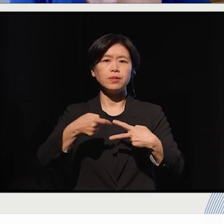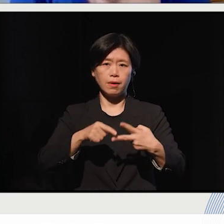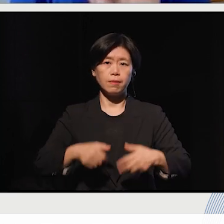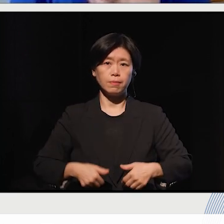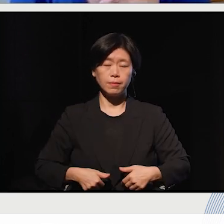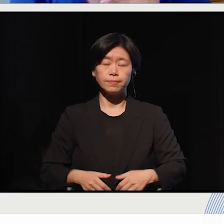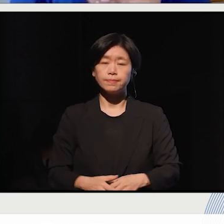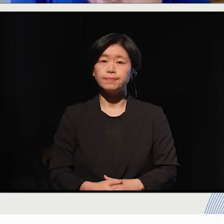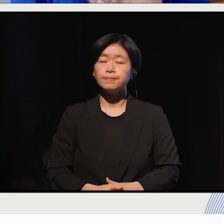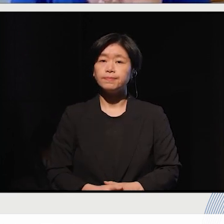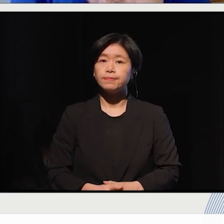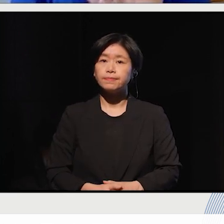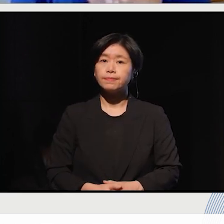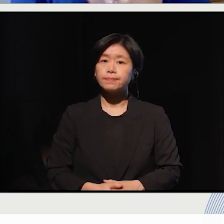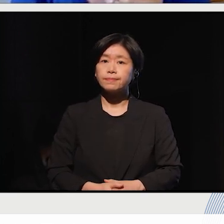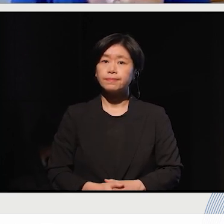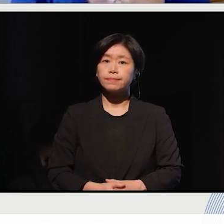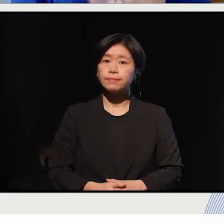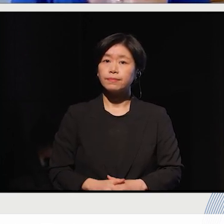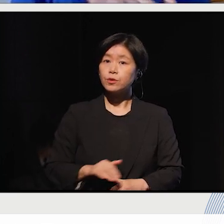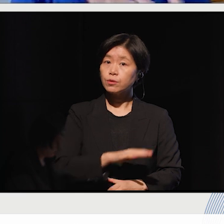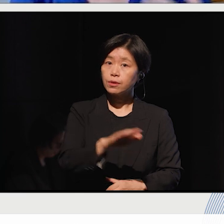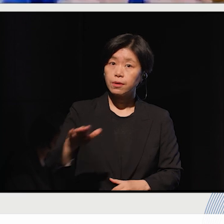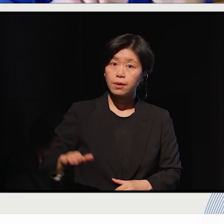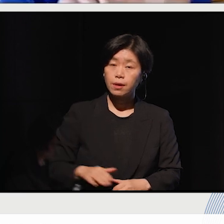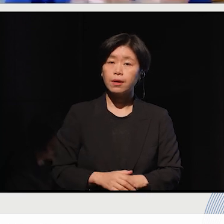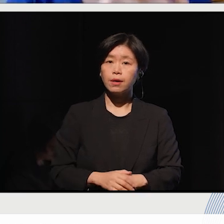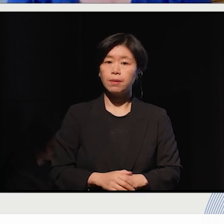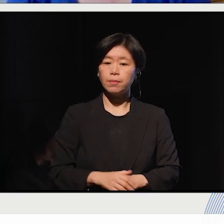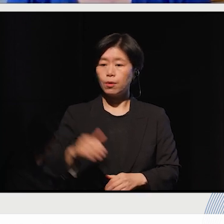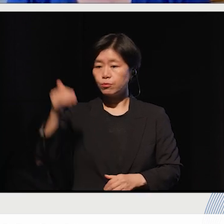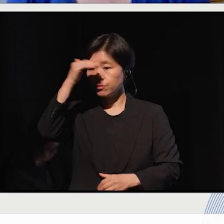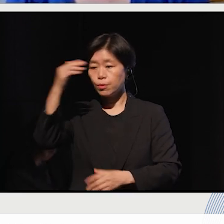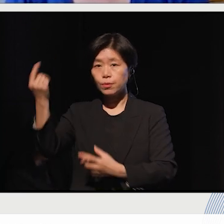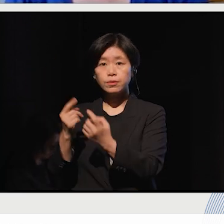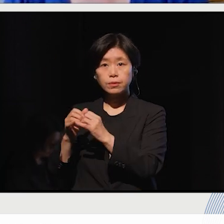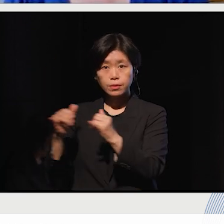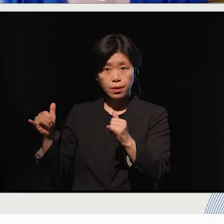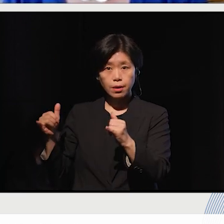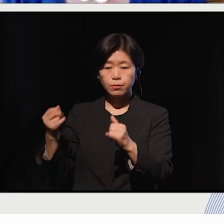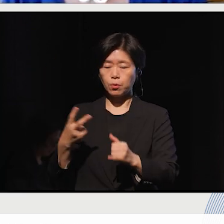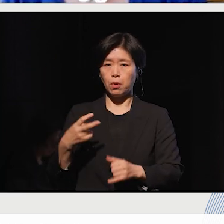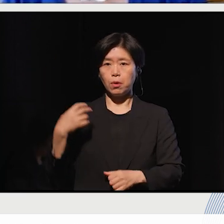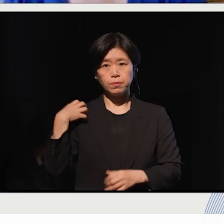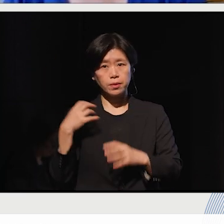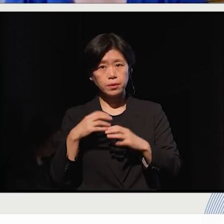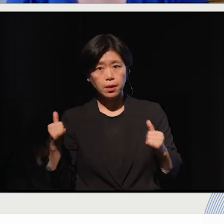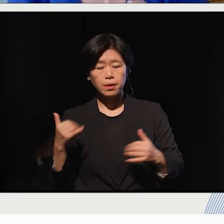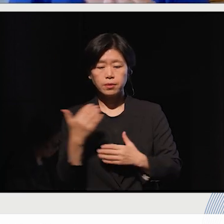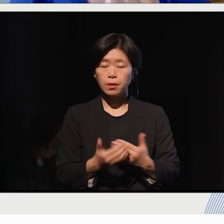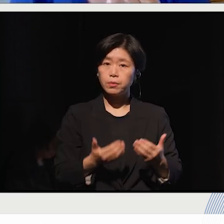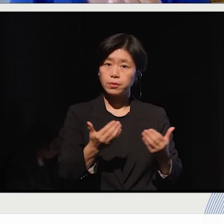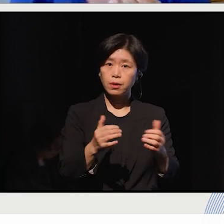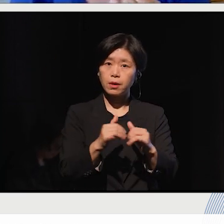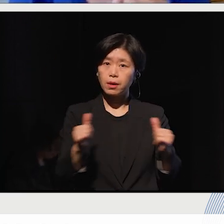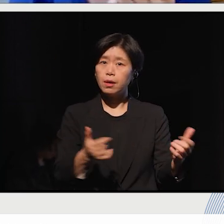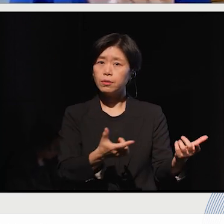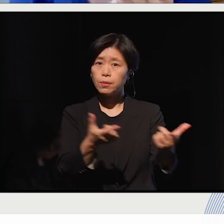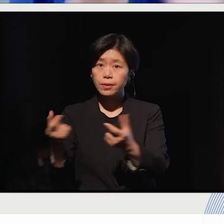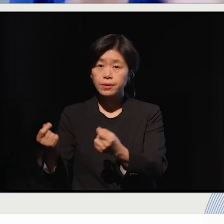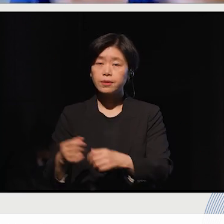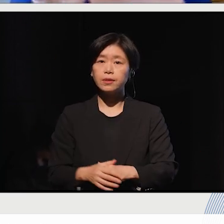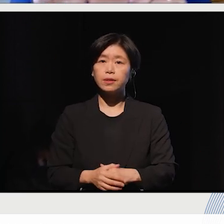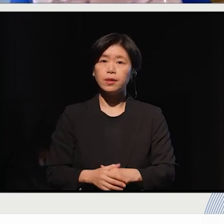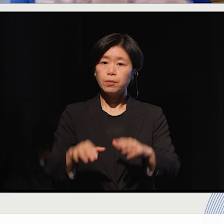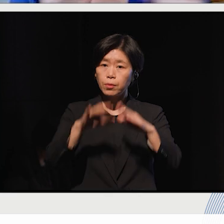our audiences, visitors, staff, volunteers, and performances, that we recognize diversity of need within the disability community,